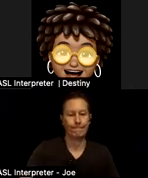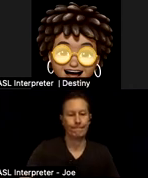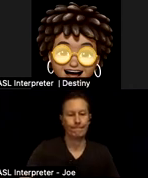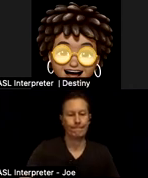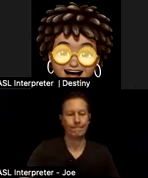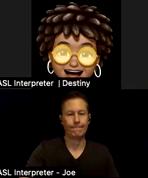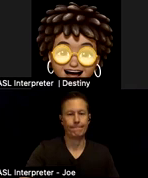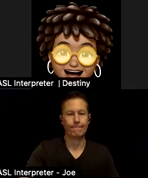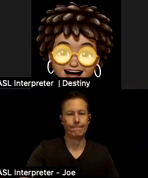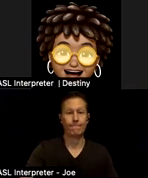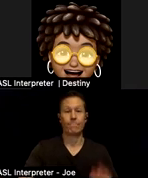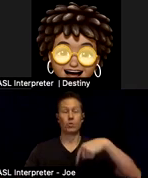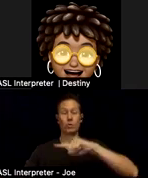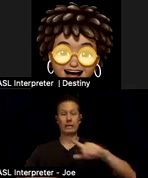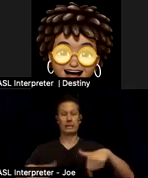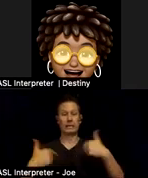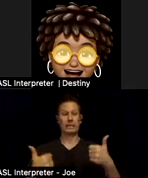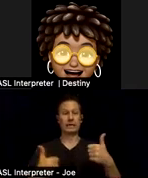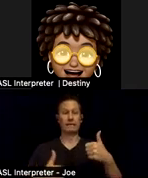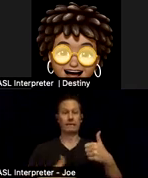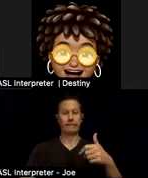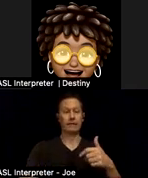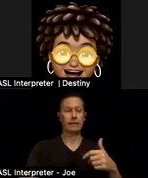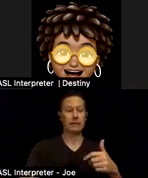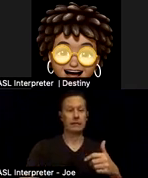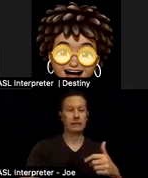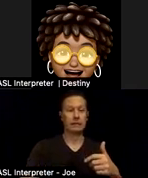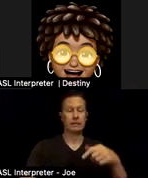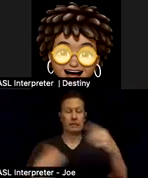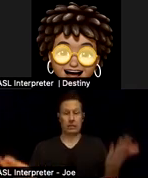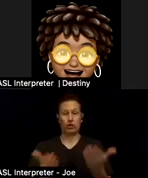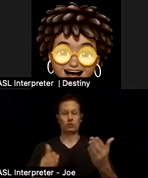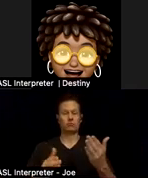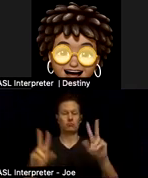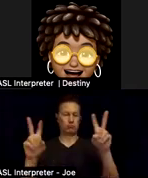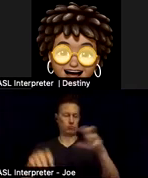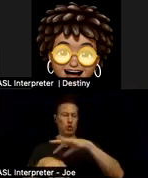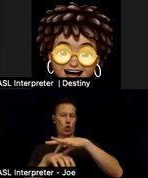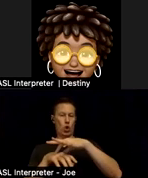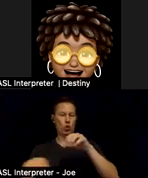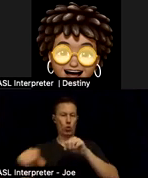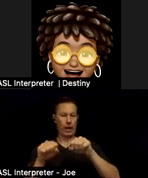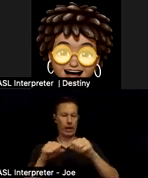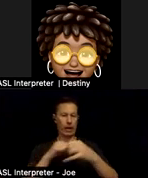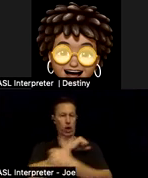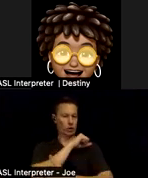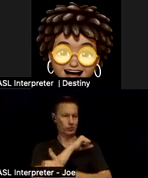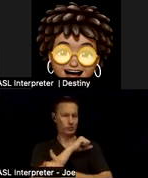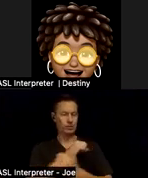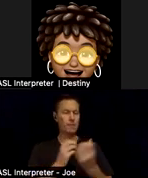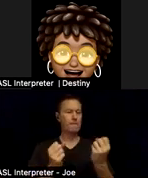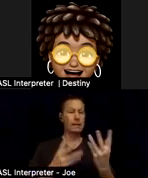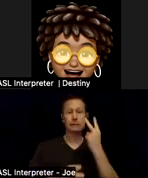We live in what is called earthquake country. What does that mean? I'm sure a lot of you have seen a colorful map like the